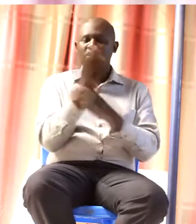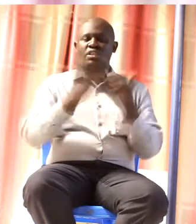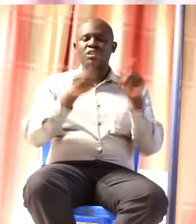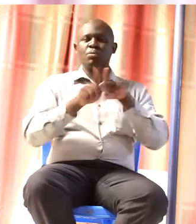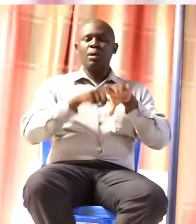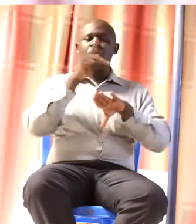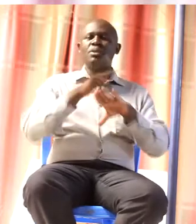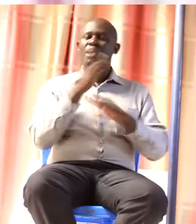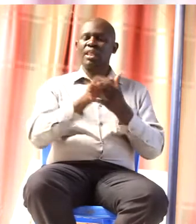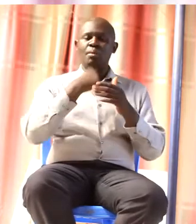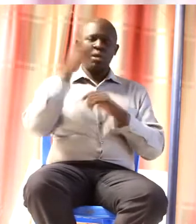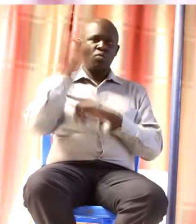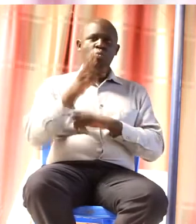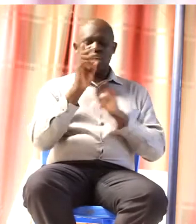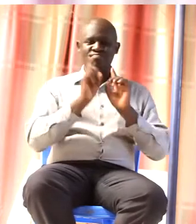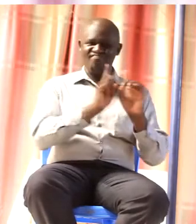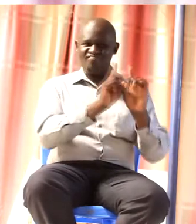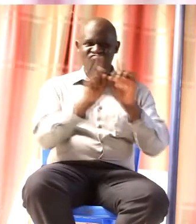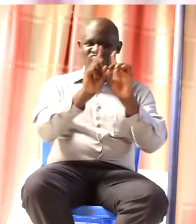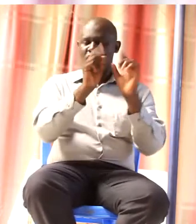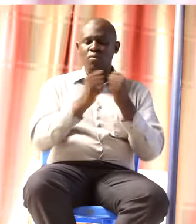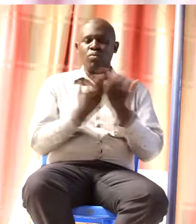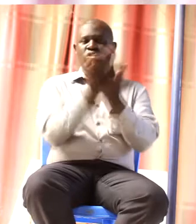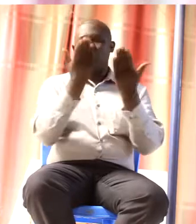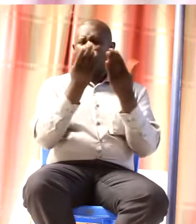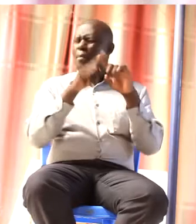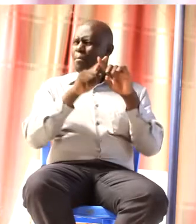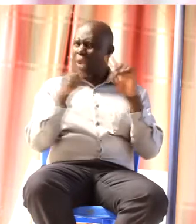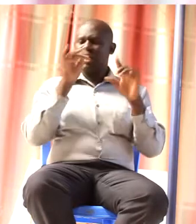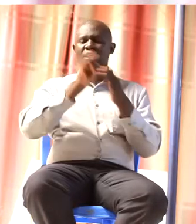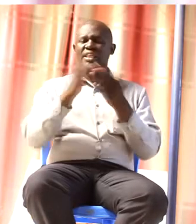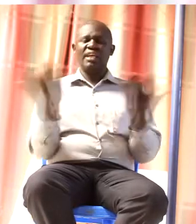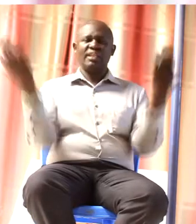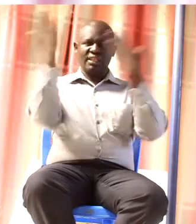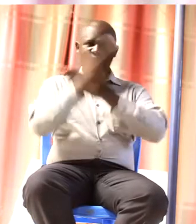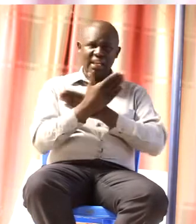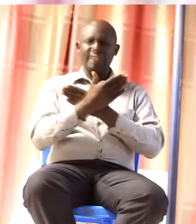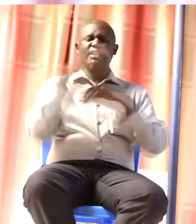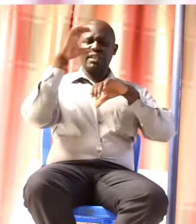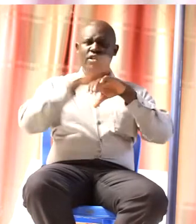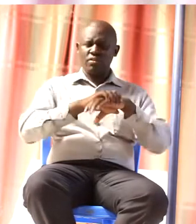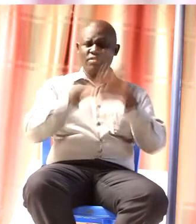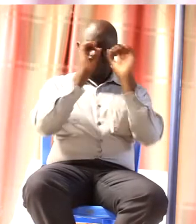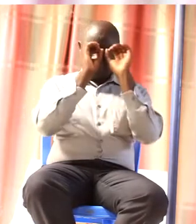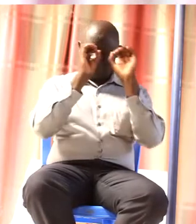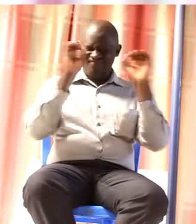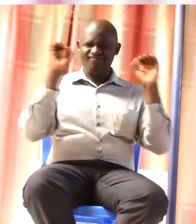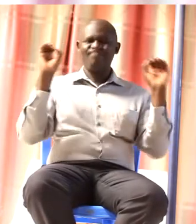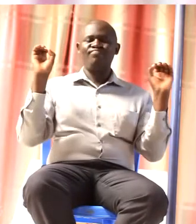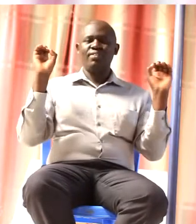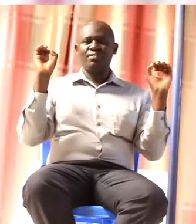they went out and got into the boat, but that night they caught nothing.